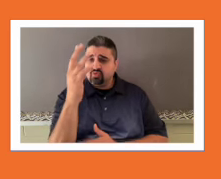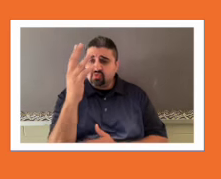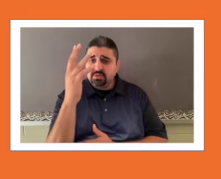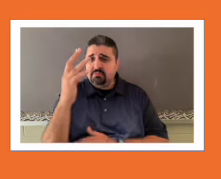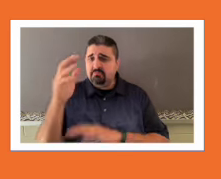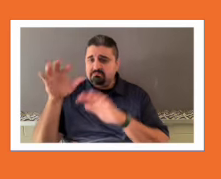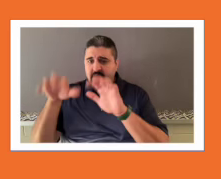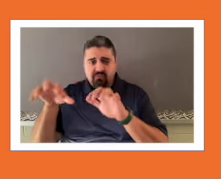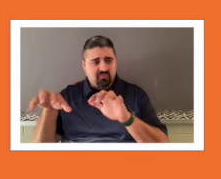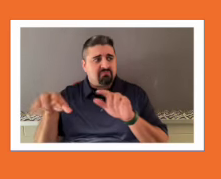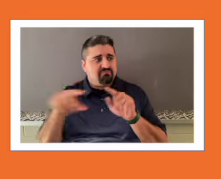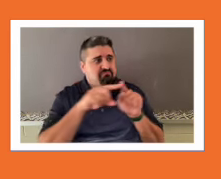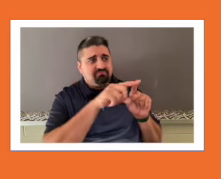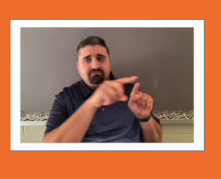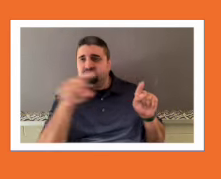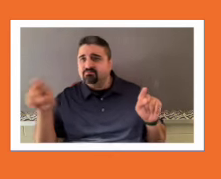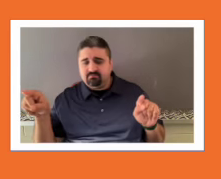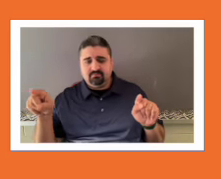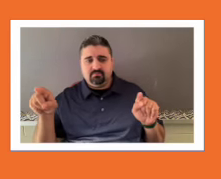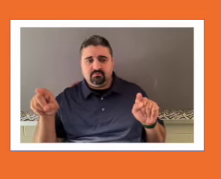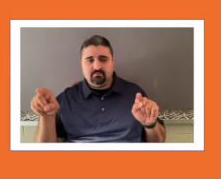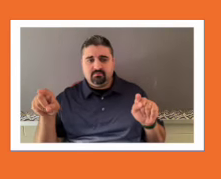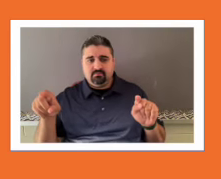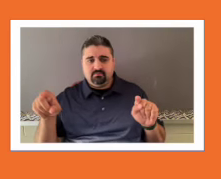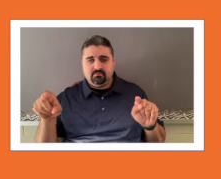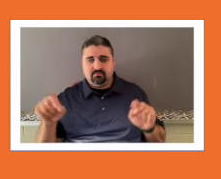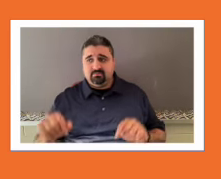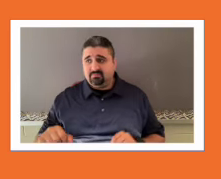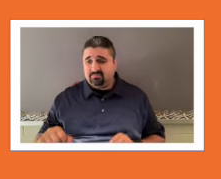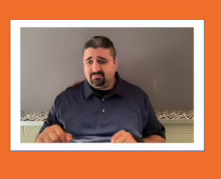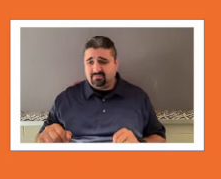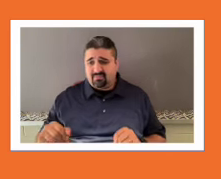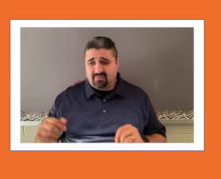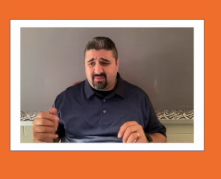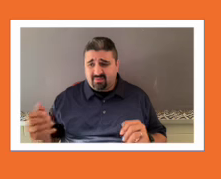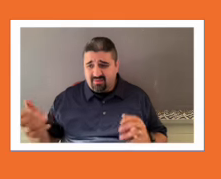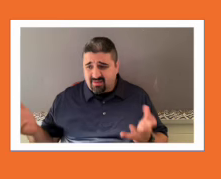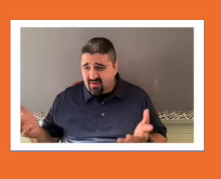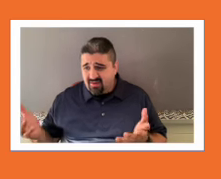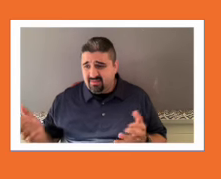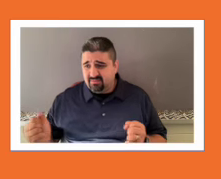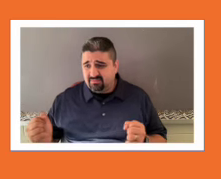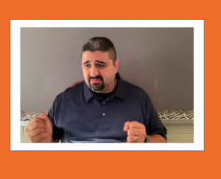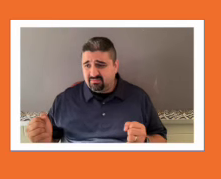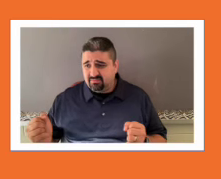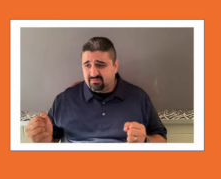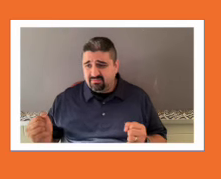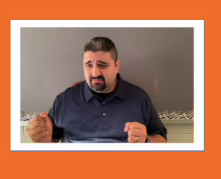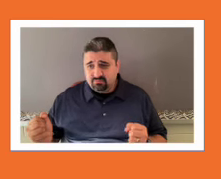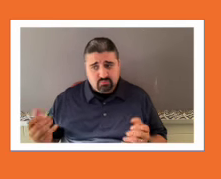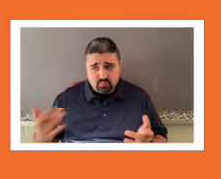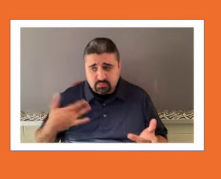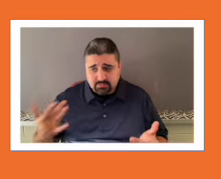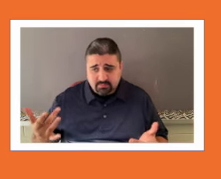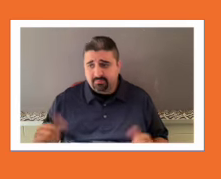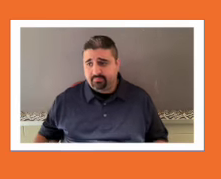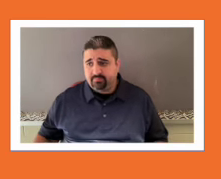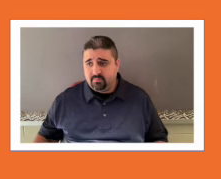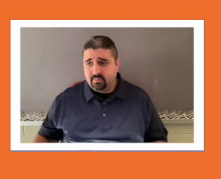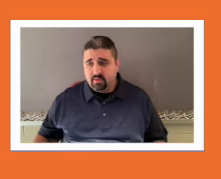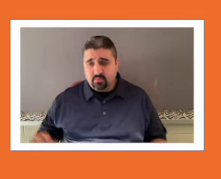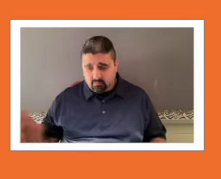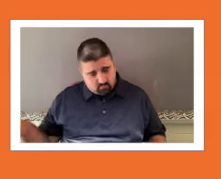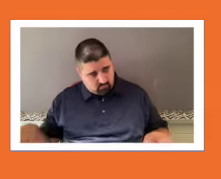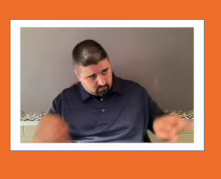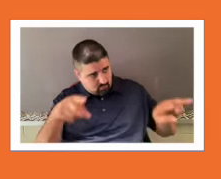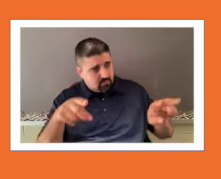heads. So what? Annie said. Look again. The picture of the